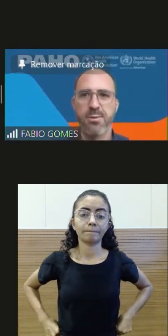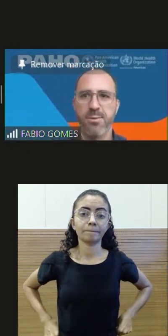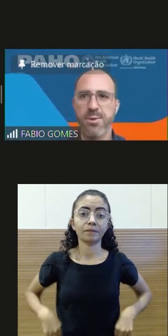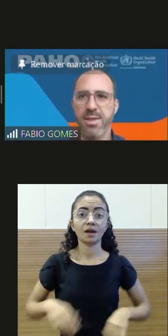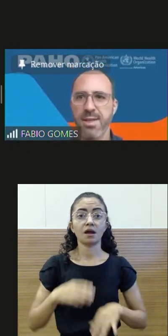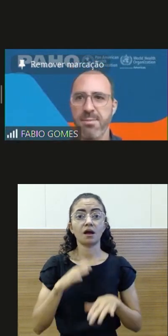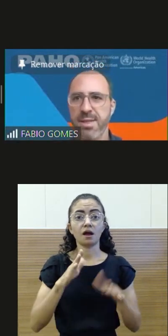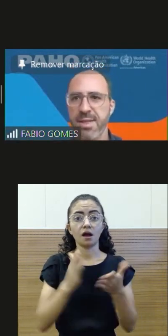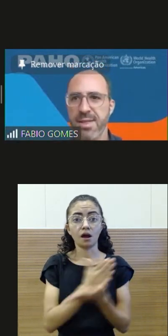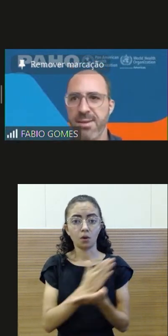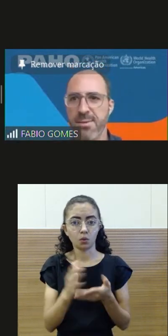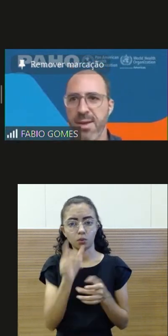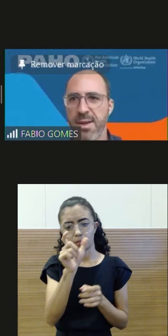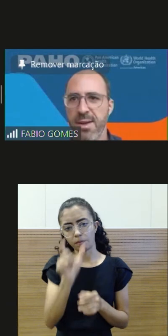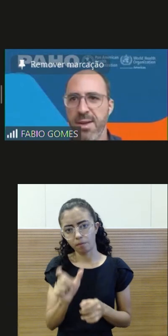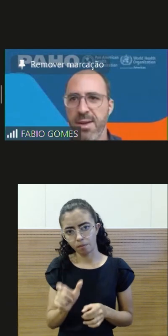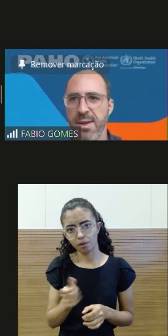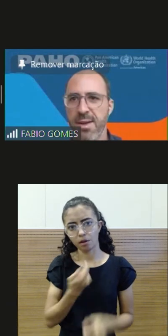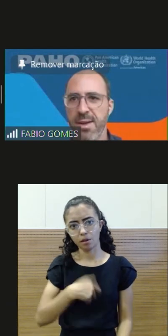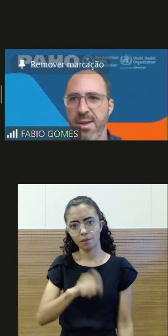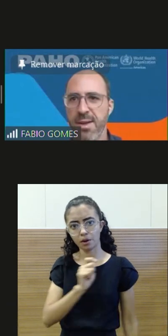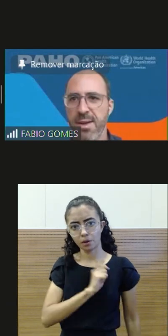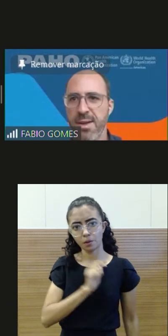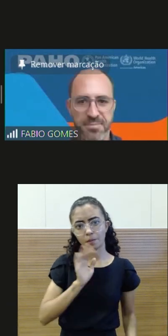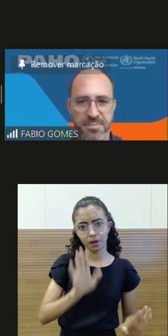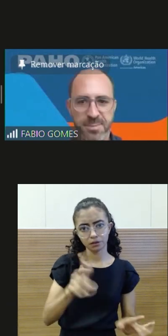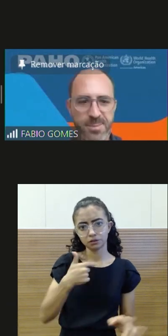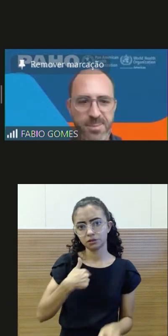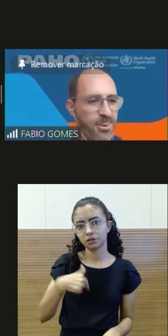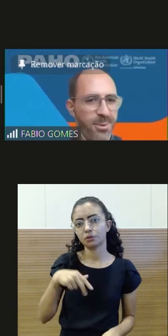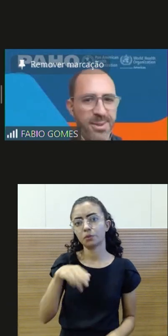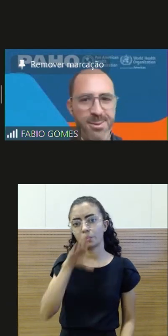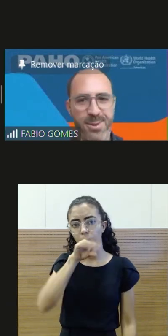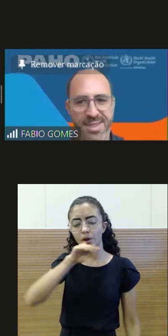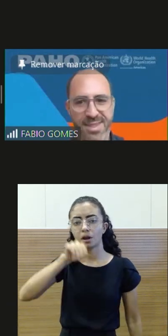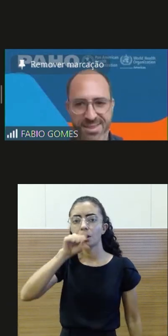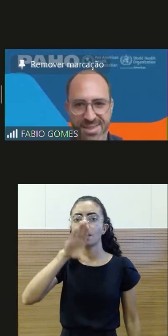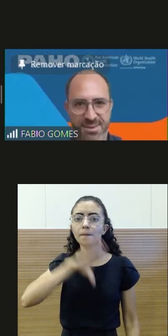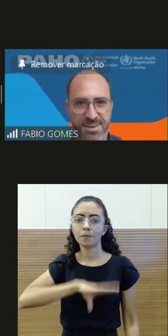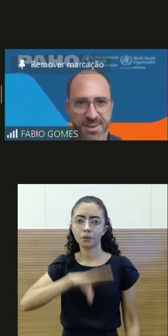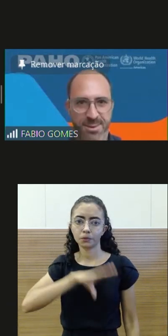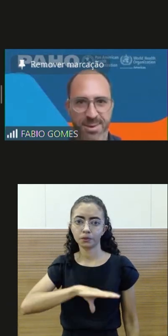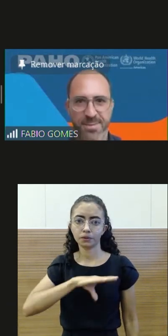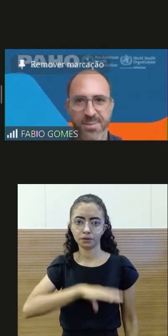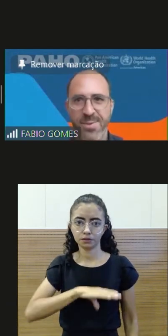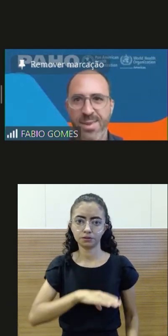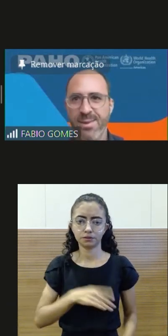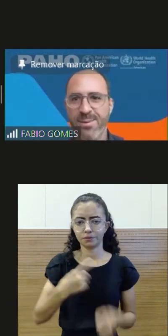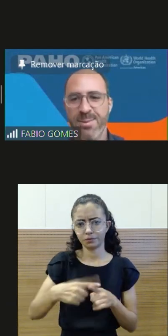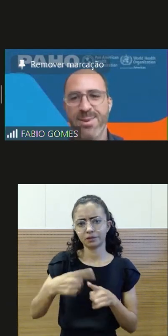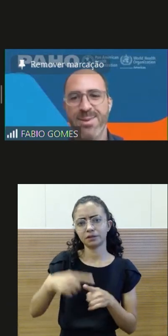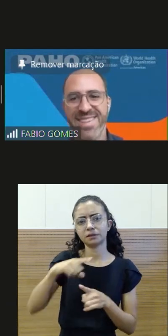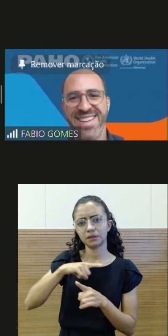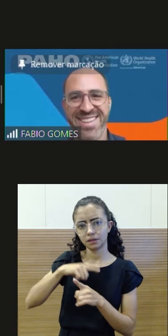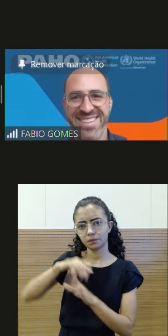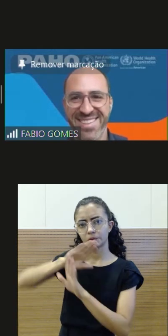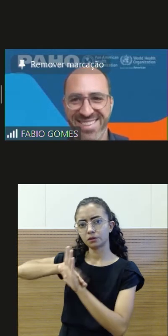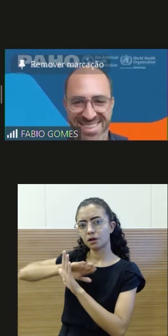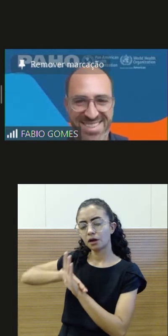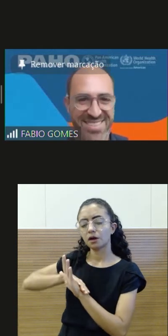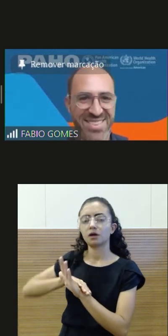Some slides will be I will speak in Portuguese, some slides are in Spanish, but I will continue in Portuguese since we do